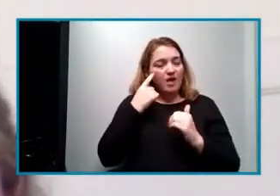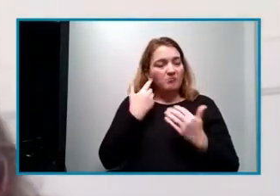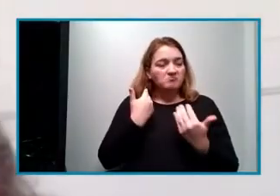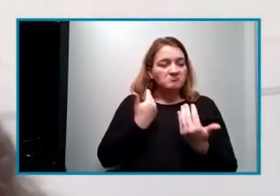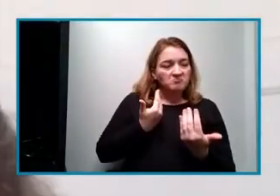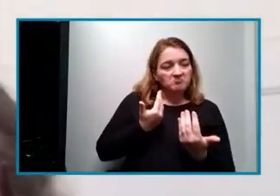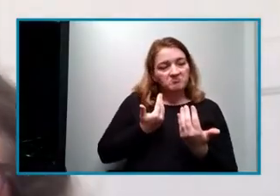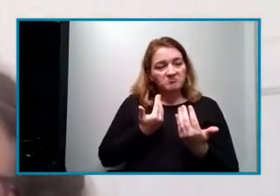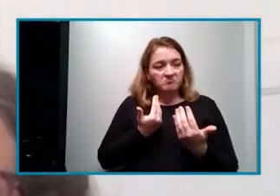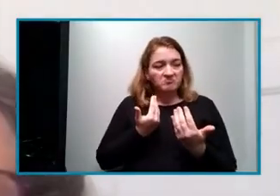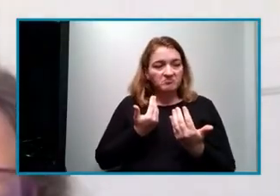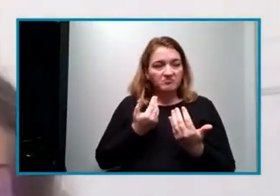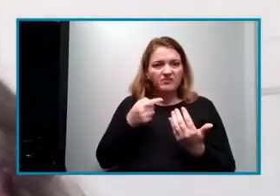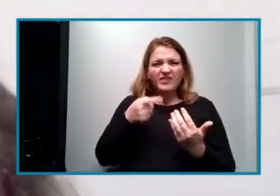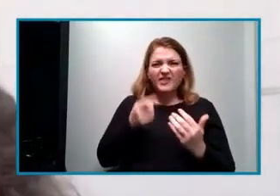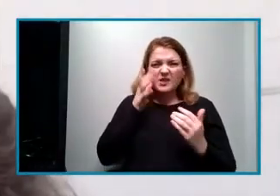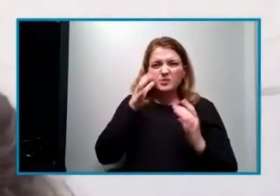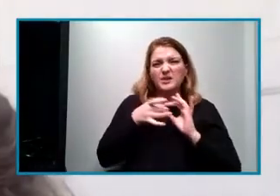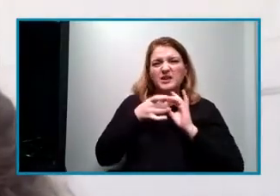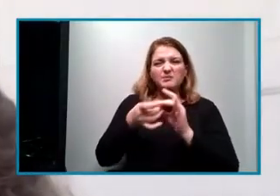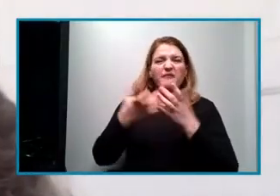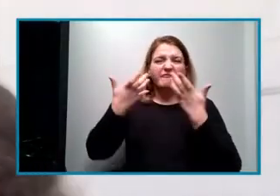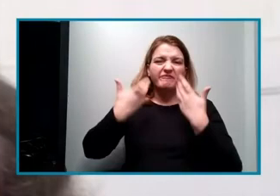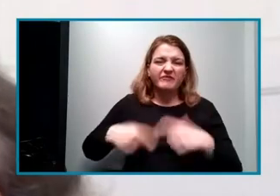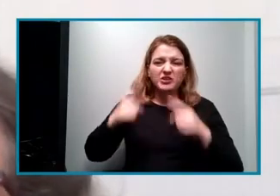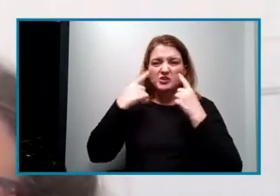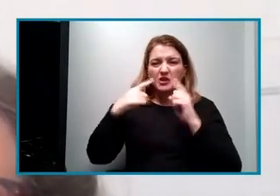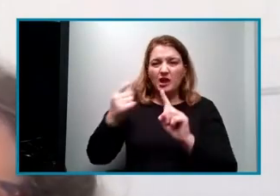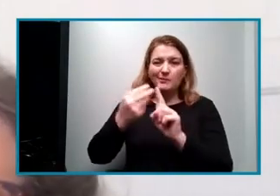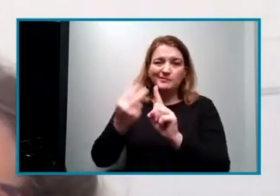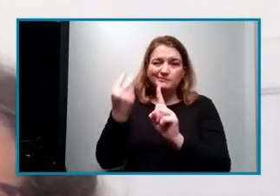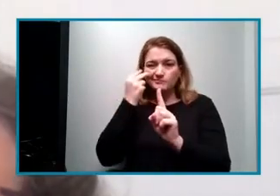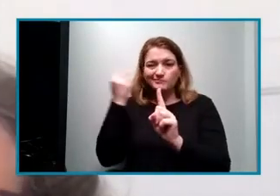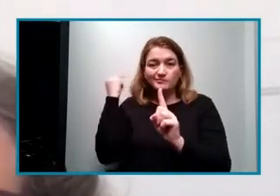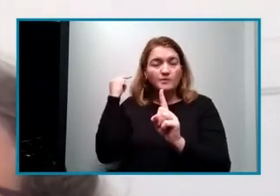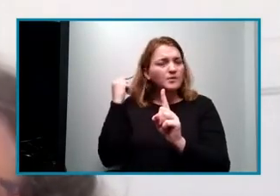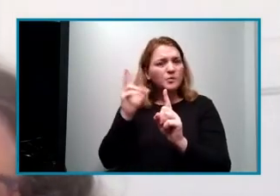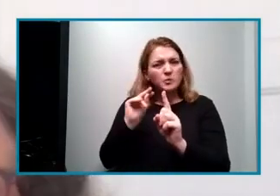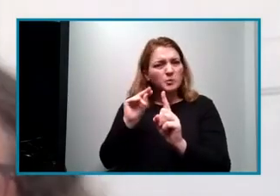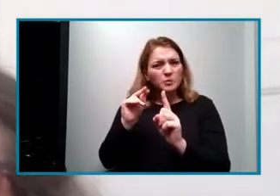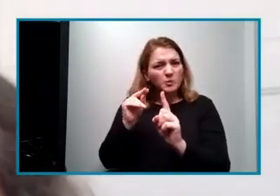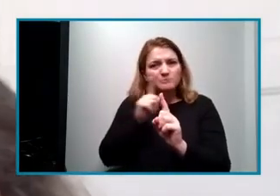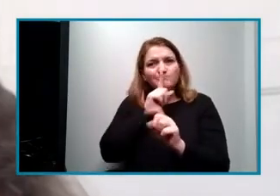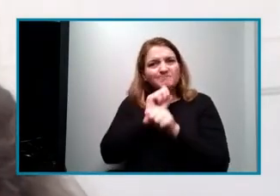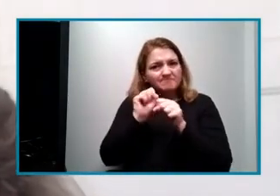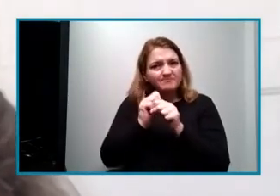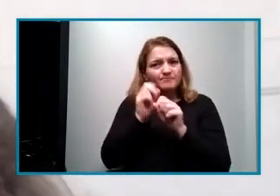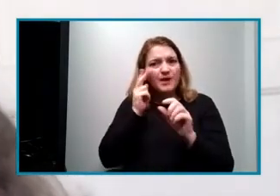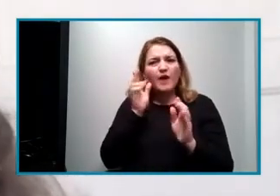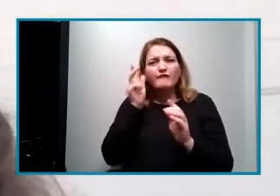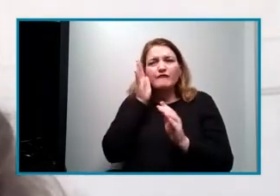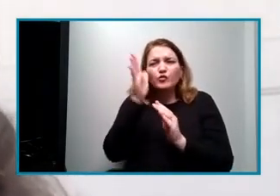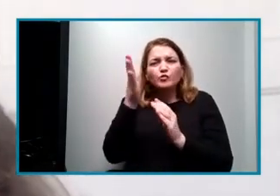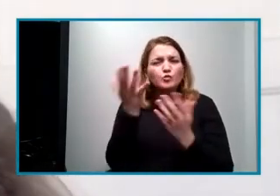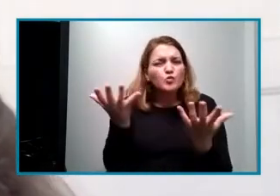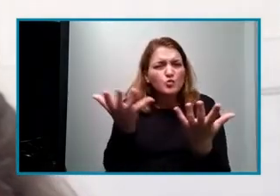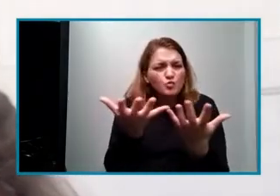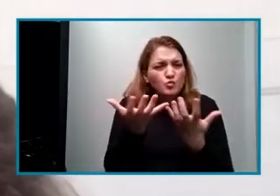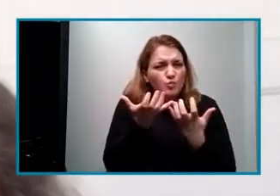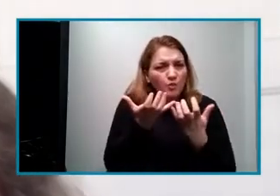going to all be about what we've done, but it really wasn't. It was about, what are your hopes and dreams for this, and what has